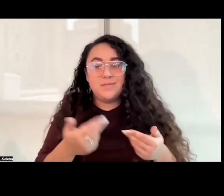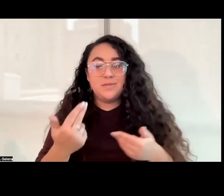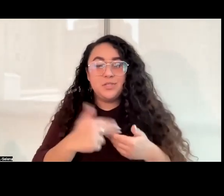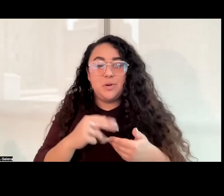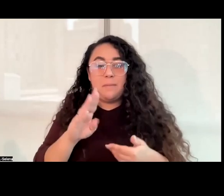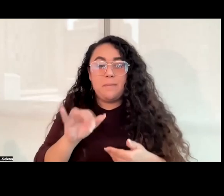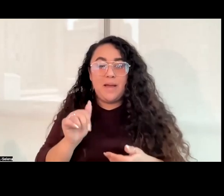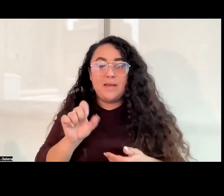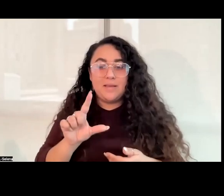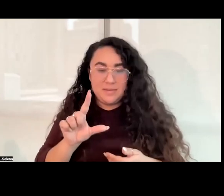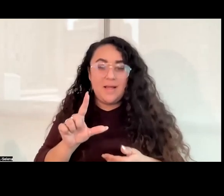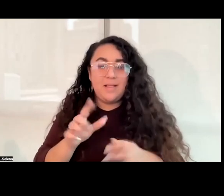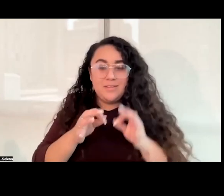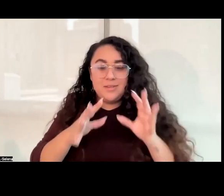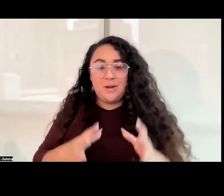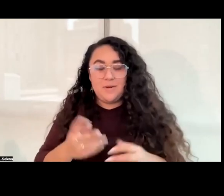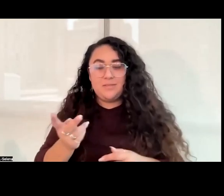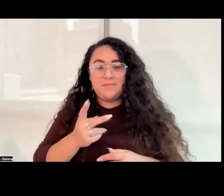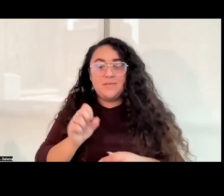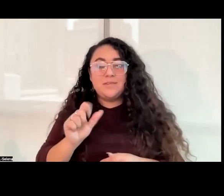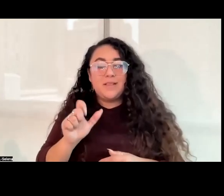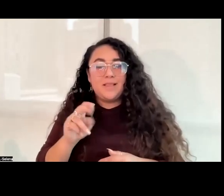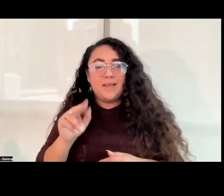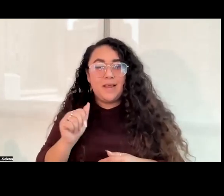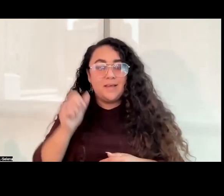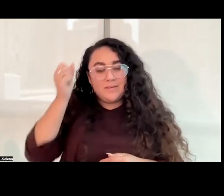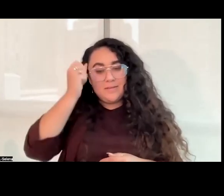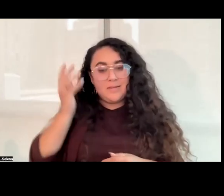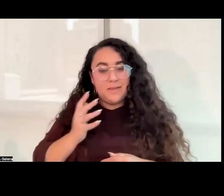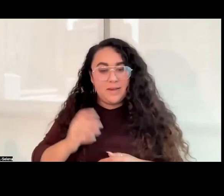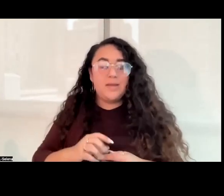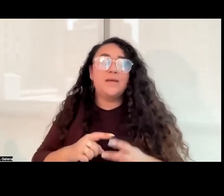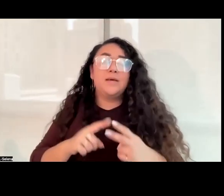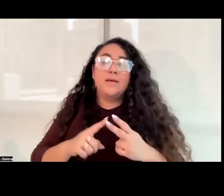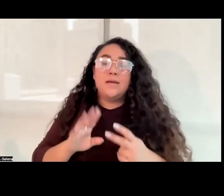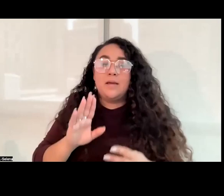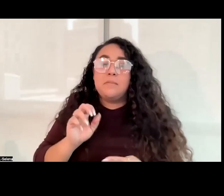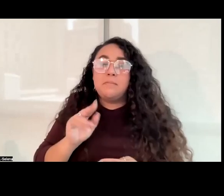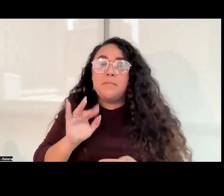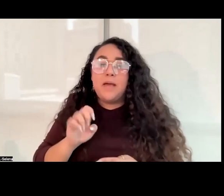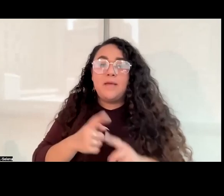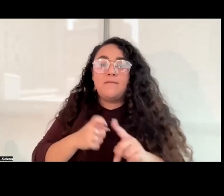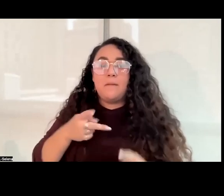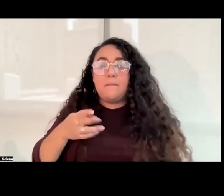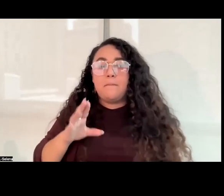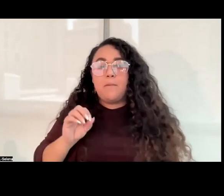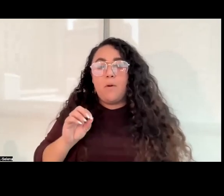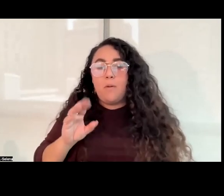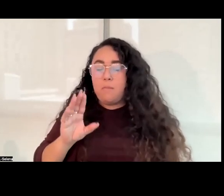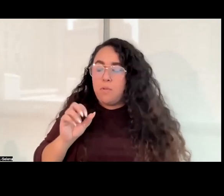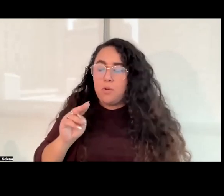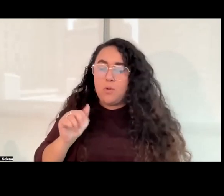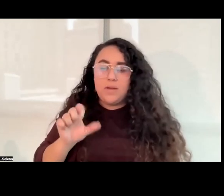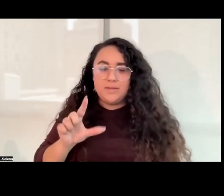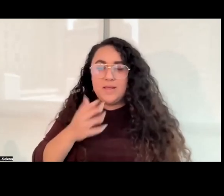our ASL interpreters, Selena Flowers and Benny Barber from Pro Bono ASL. Thank you for being